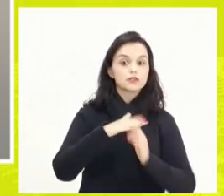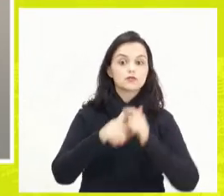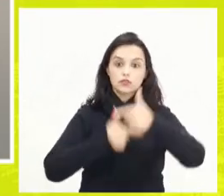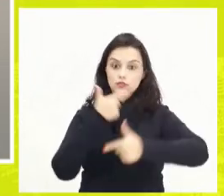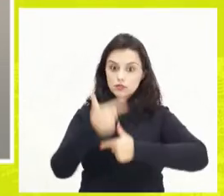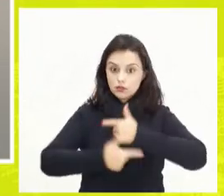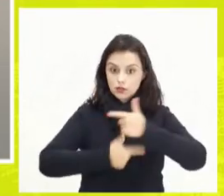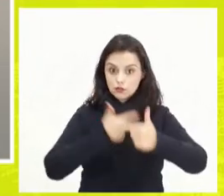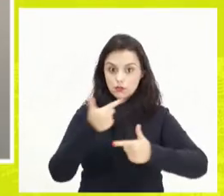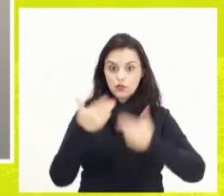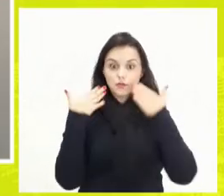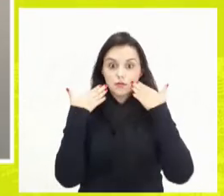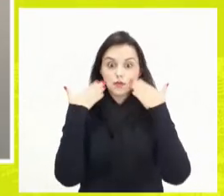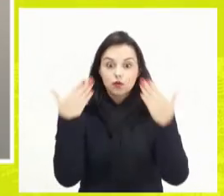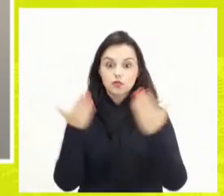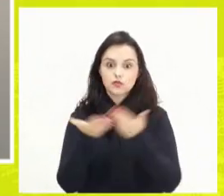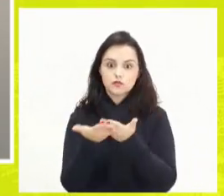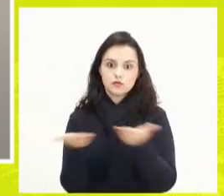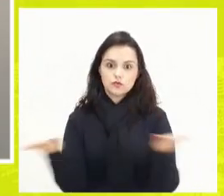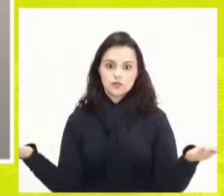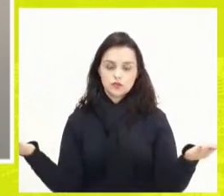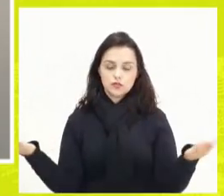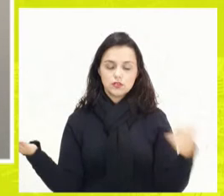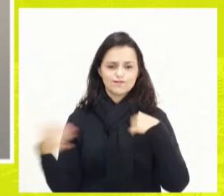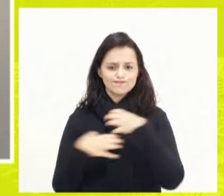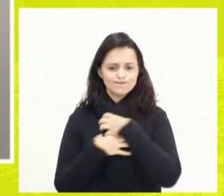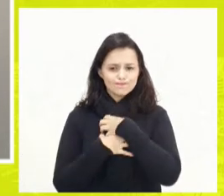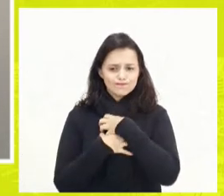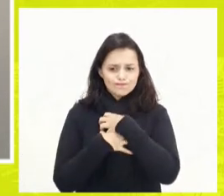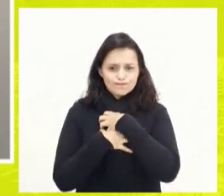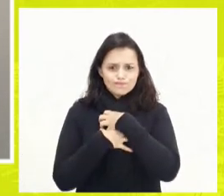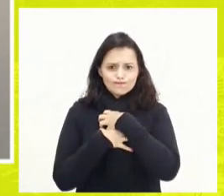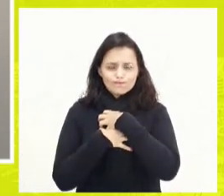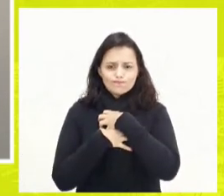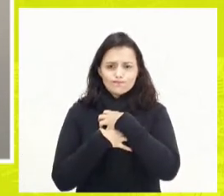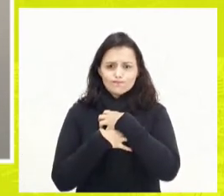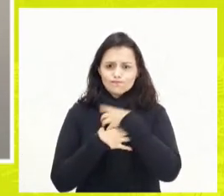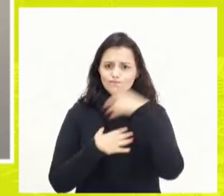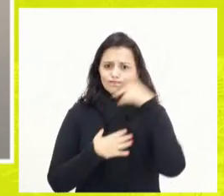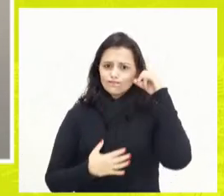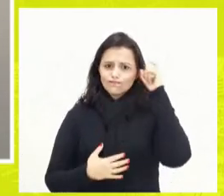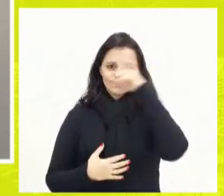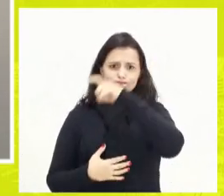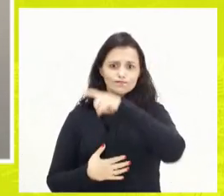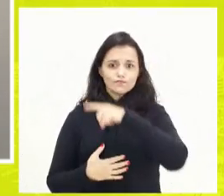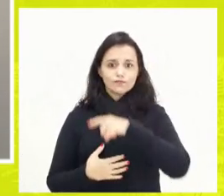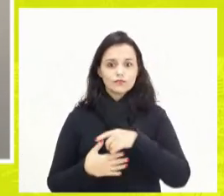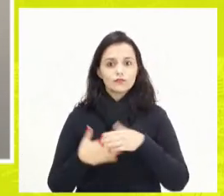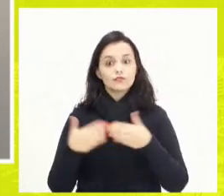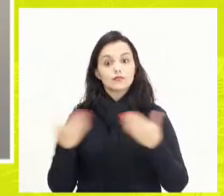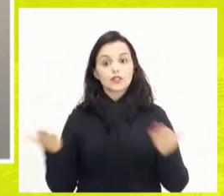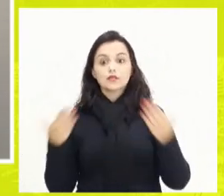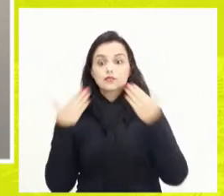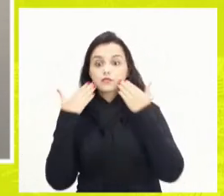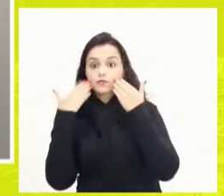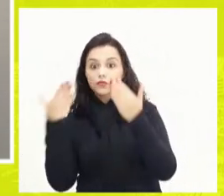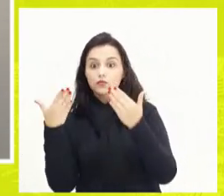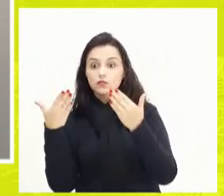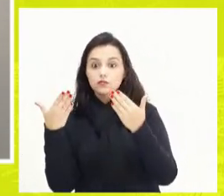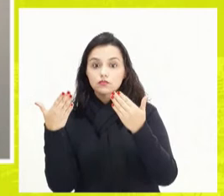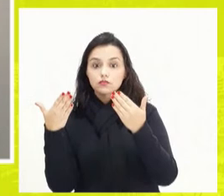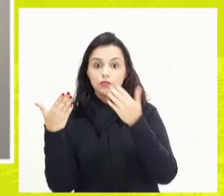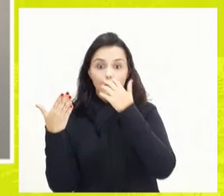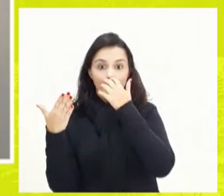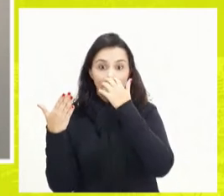and if the media gives you more visibility or not you know how much